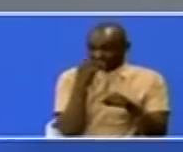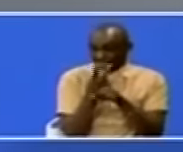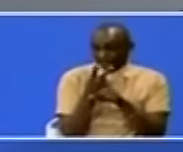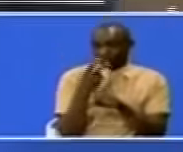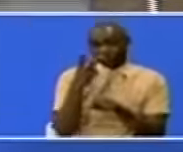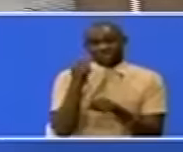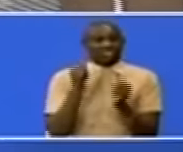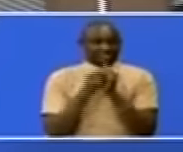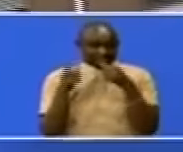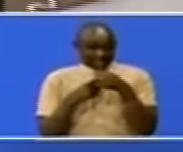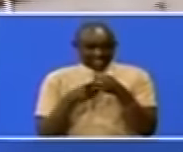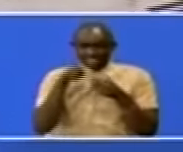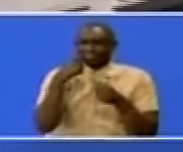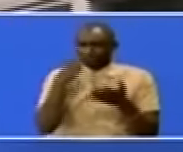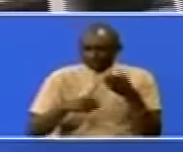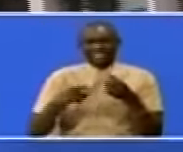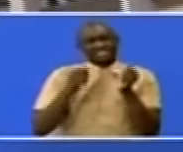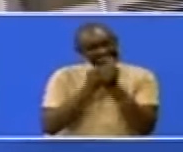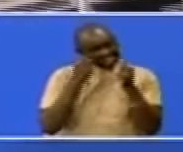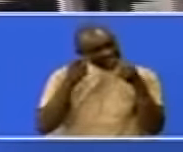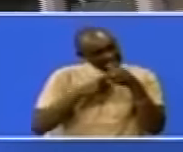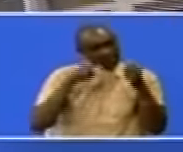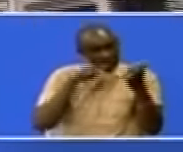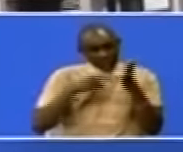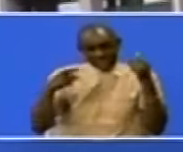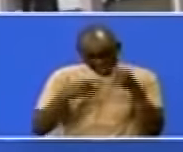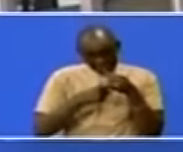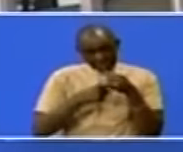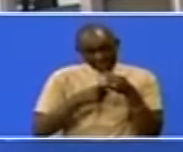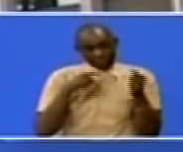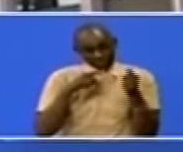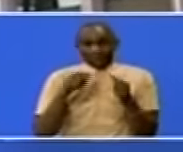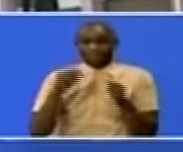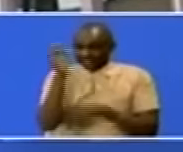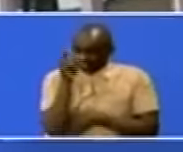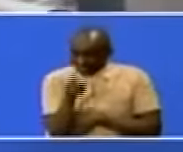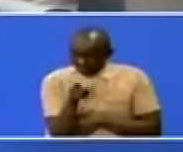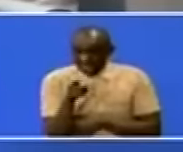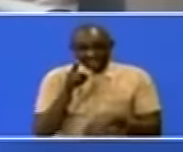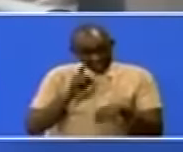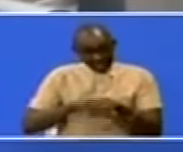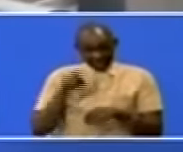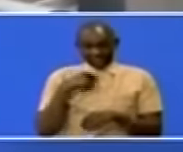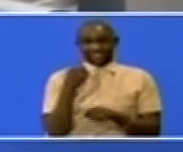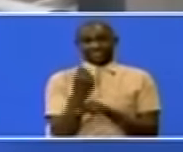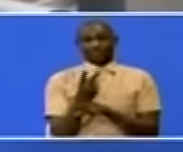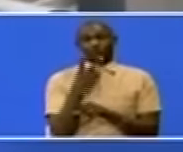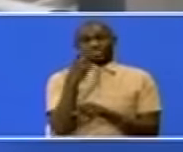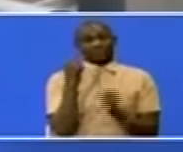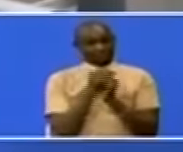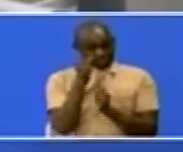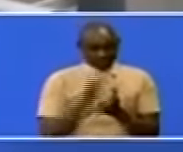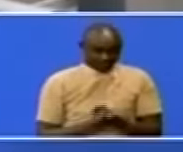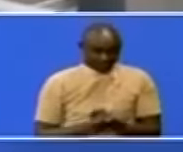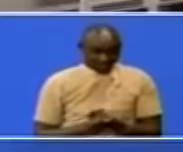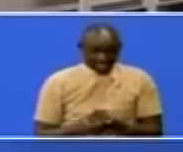Kenya Power announced a 16.6% drop in its profit before tax for the half year ended December 2015